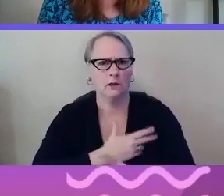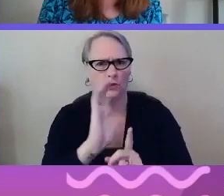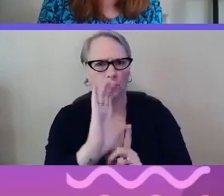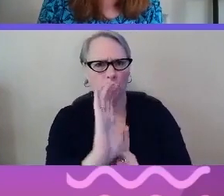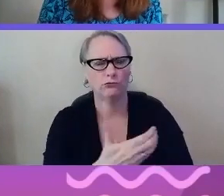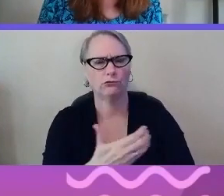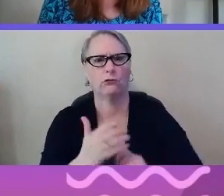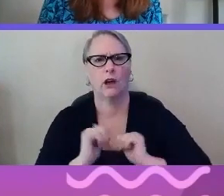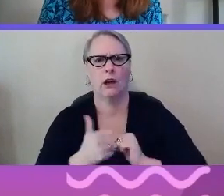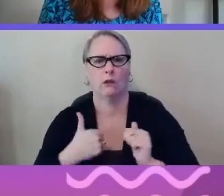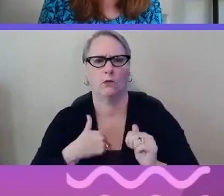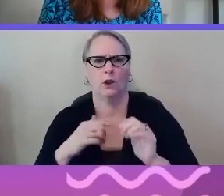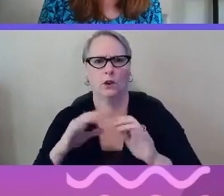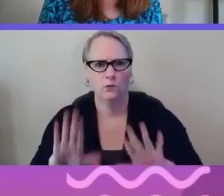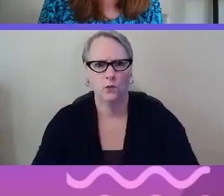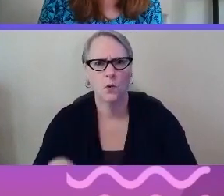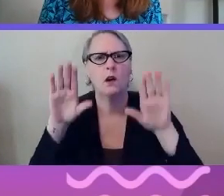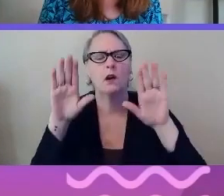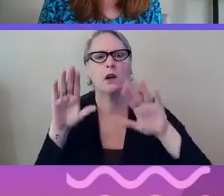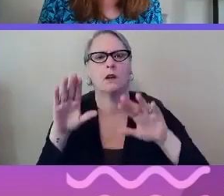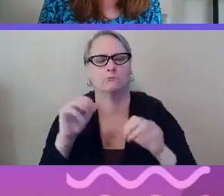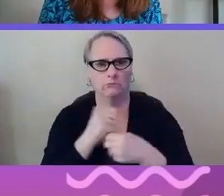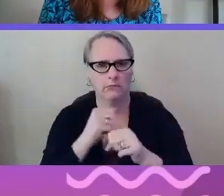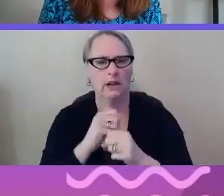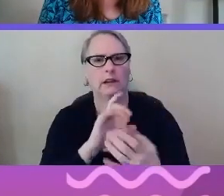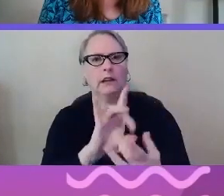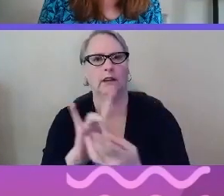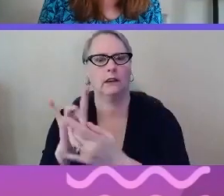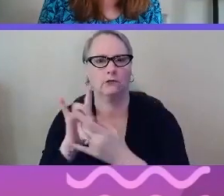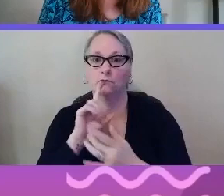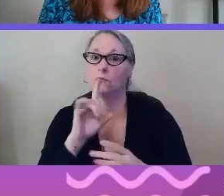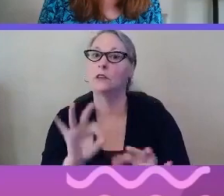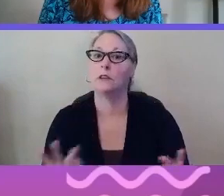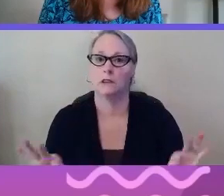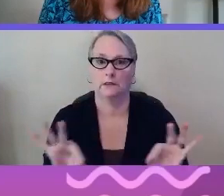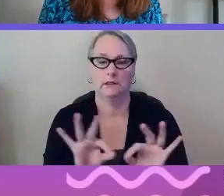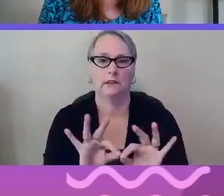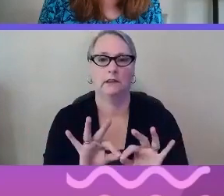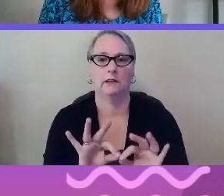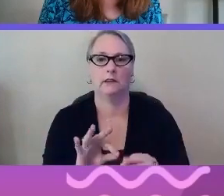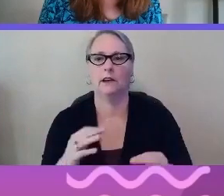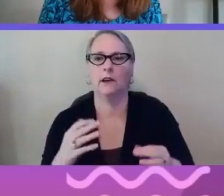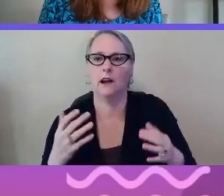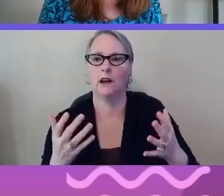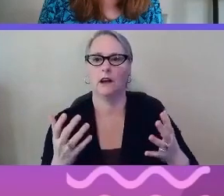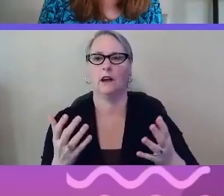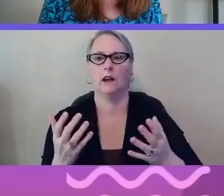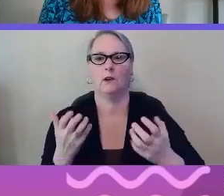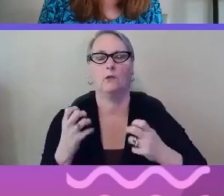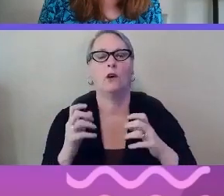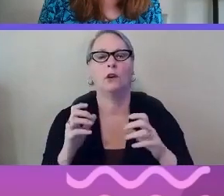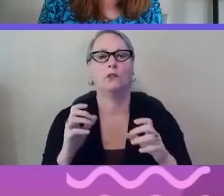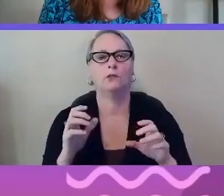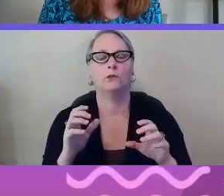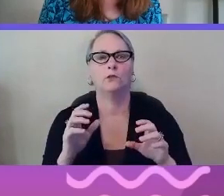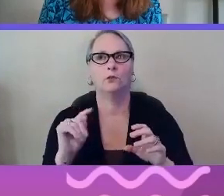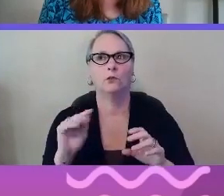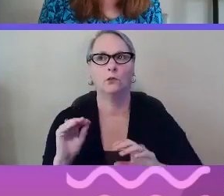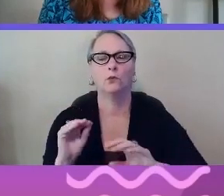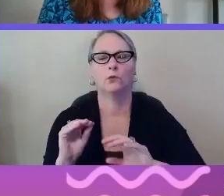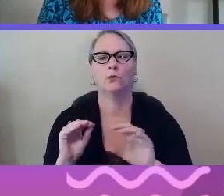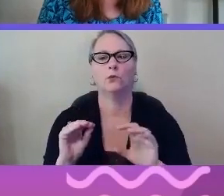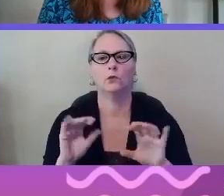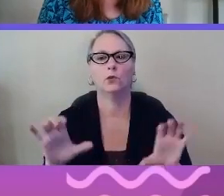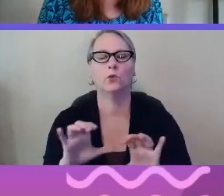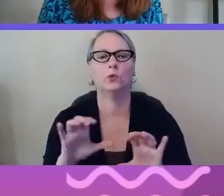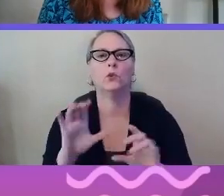those connections are really key. And I am really about culturally sustaining practices as opposed to responsive. I mean,